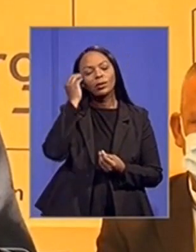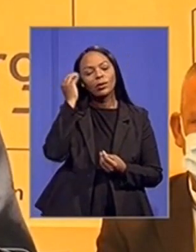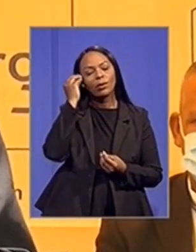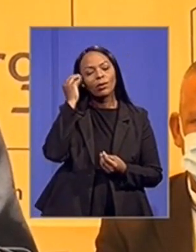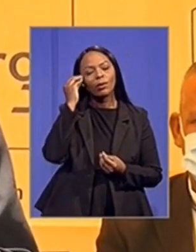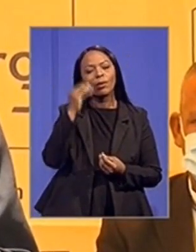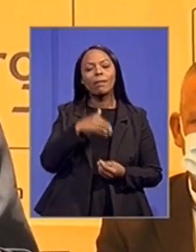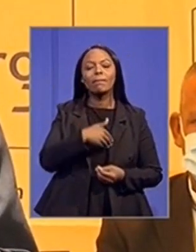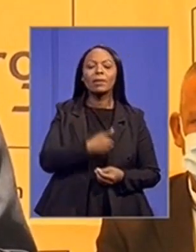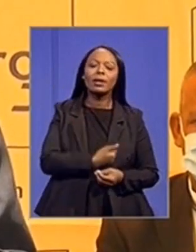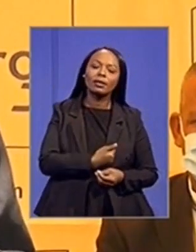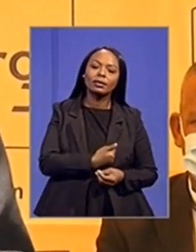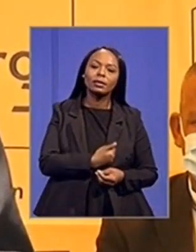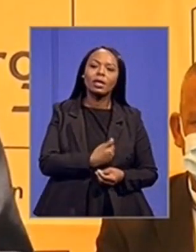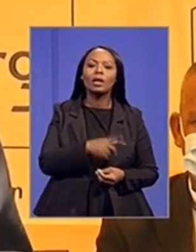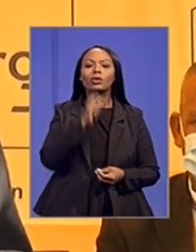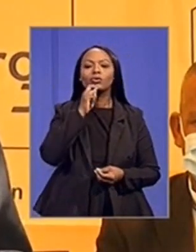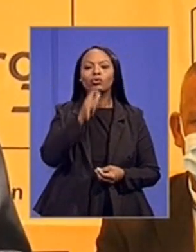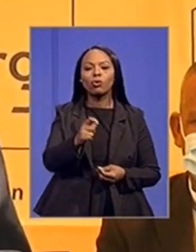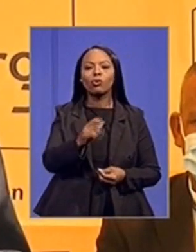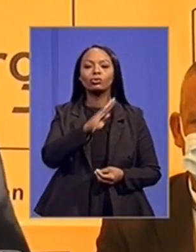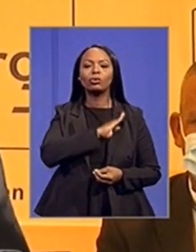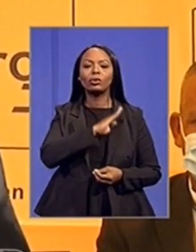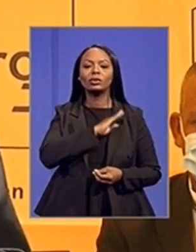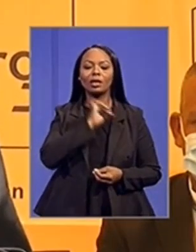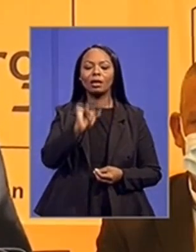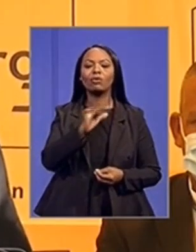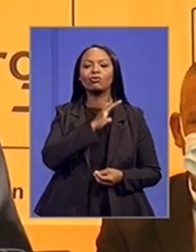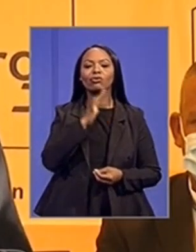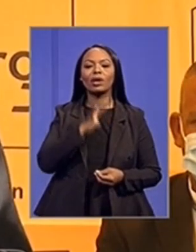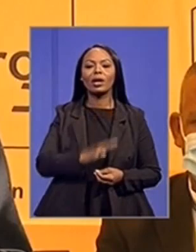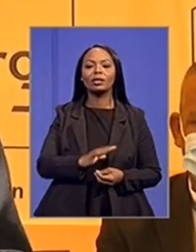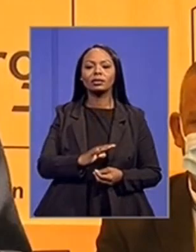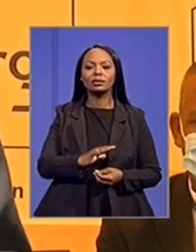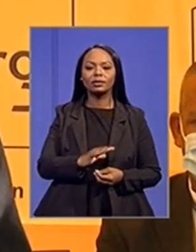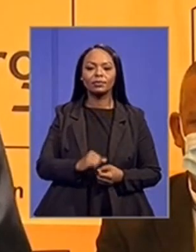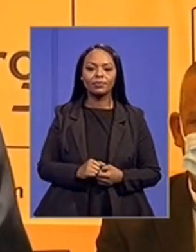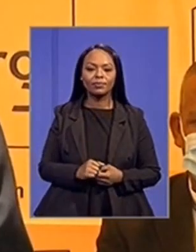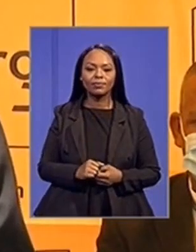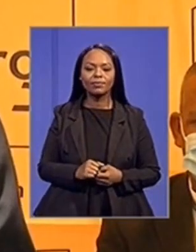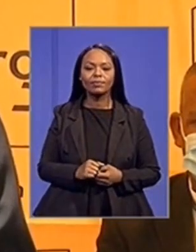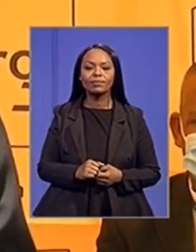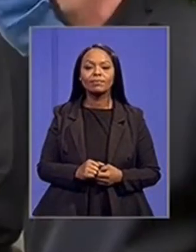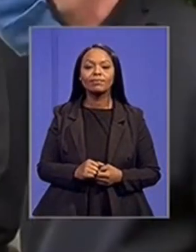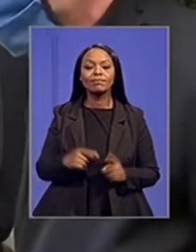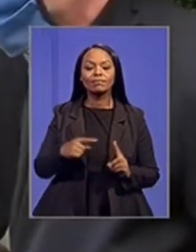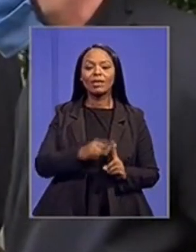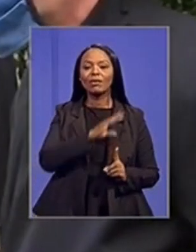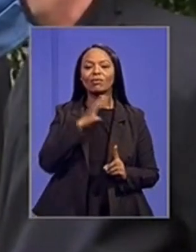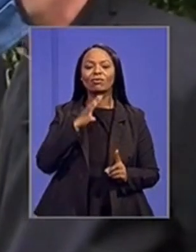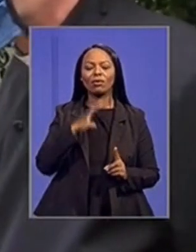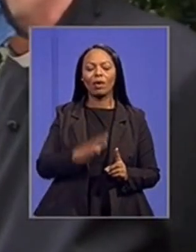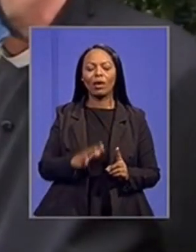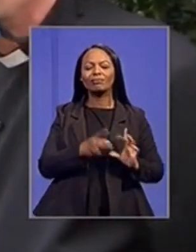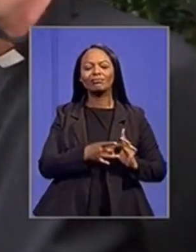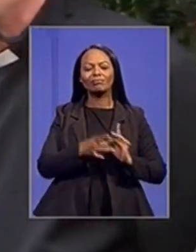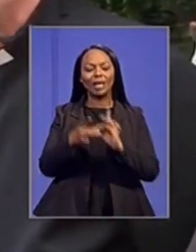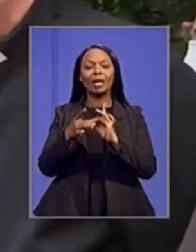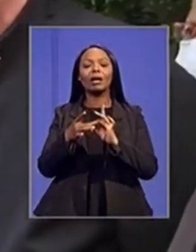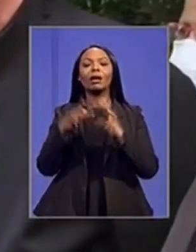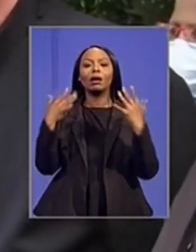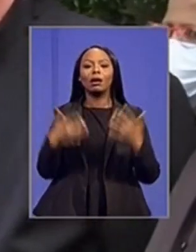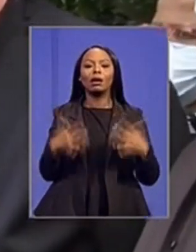we call a true soldier of Christ, in the very, very deep sense of that. And so we